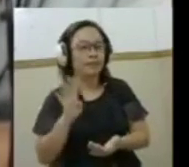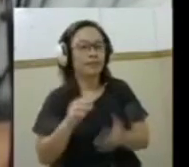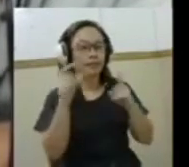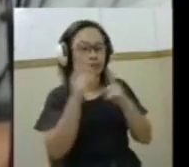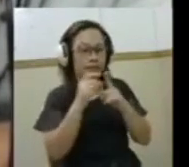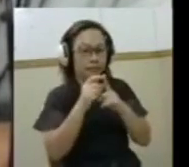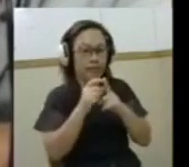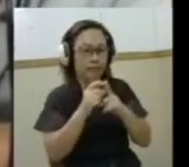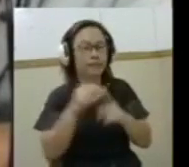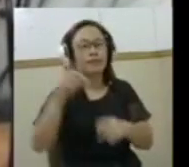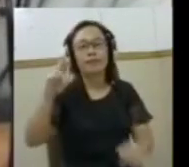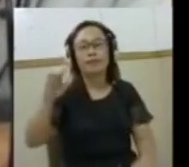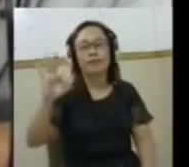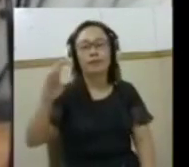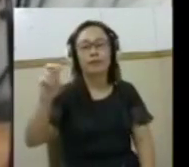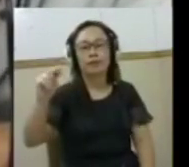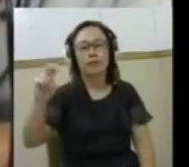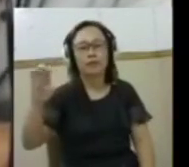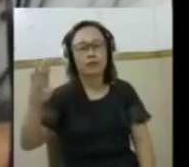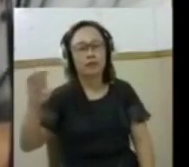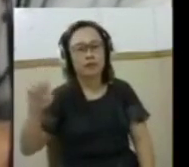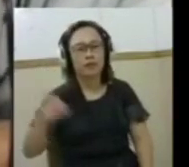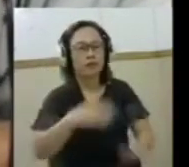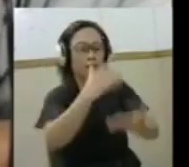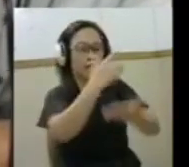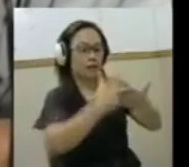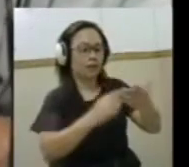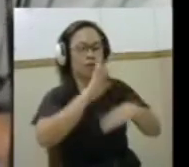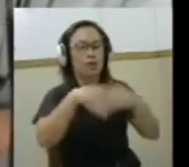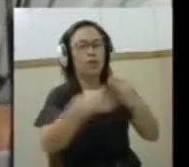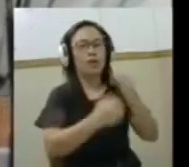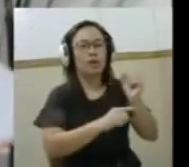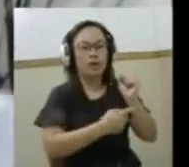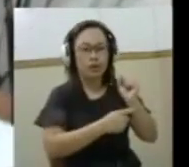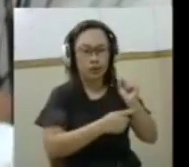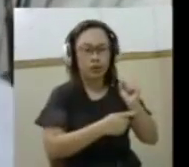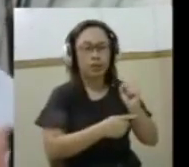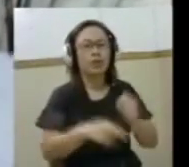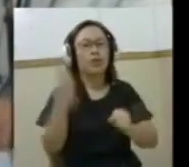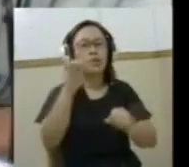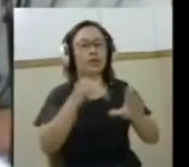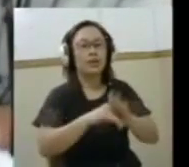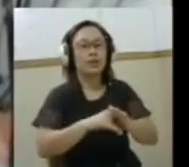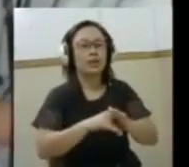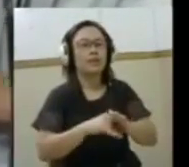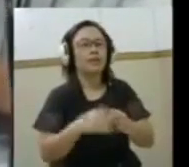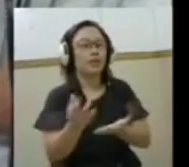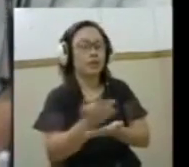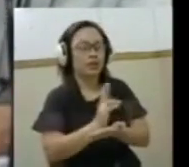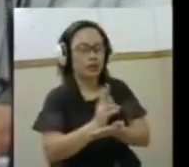is the reference, which lists all the sources used during research. Alright, number